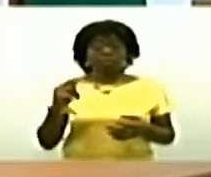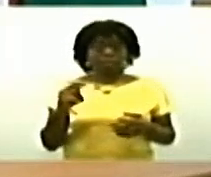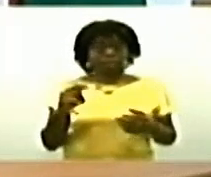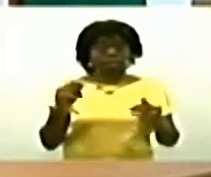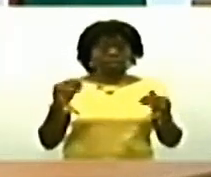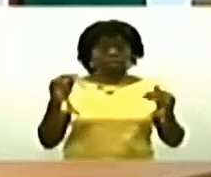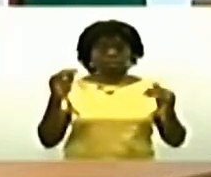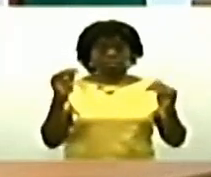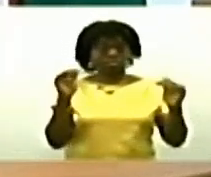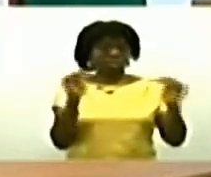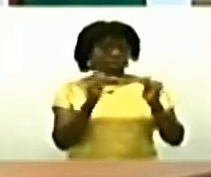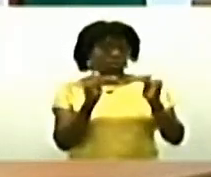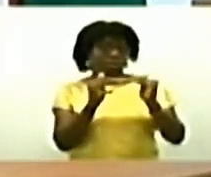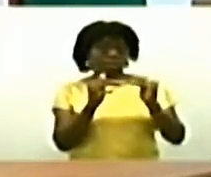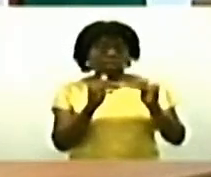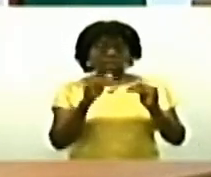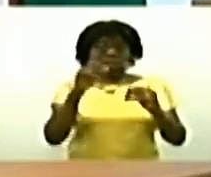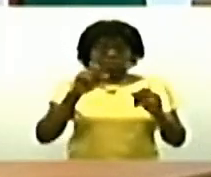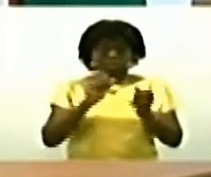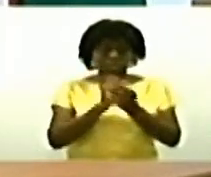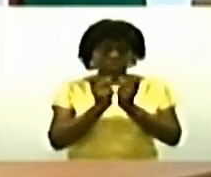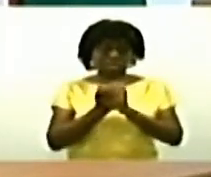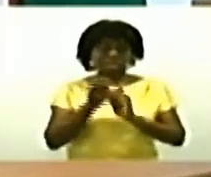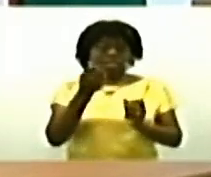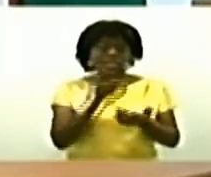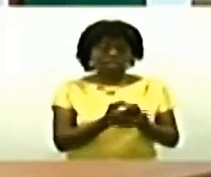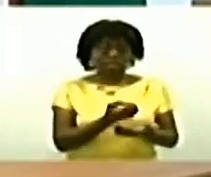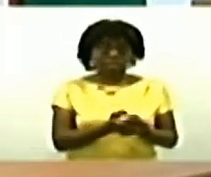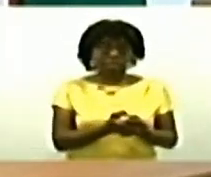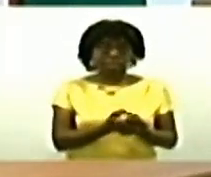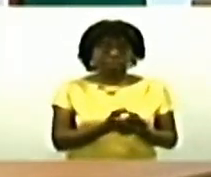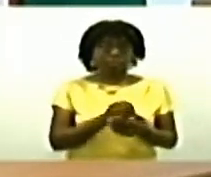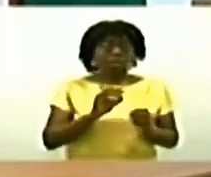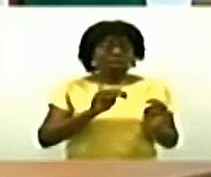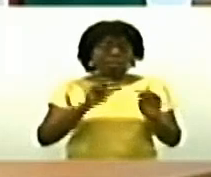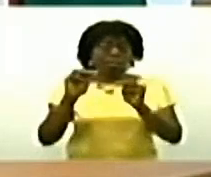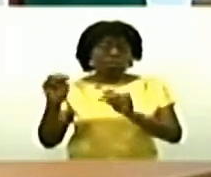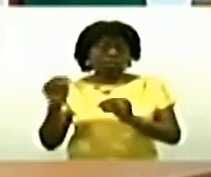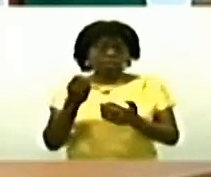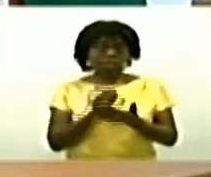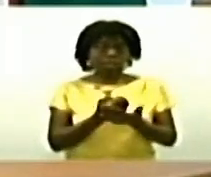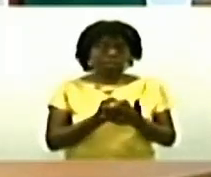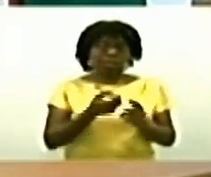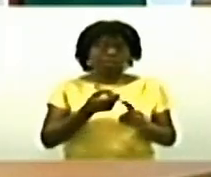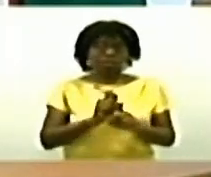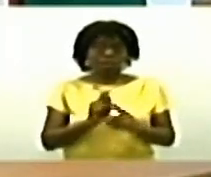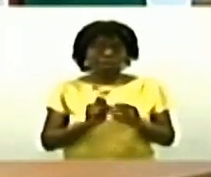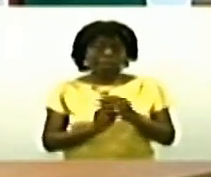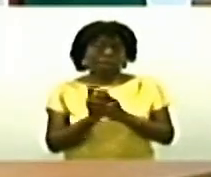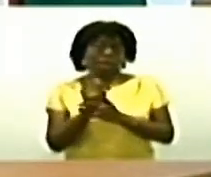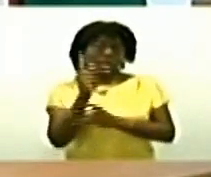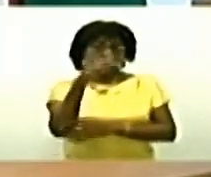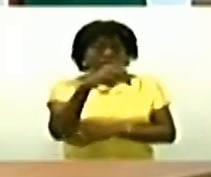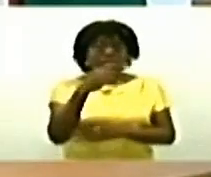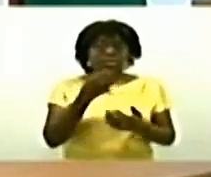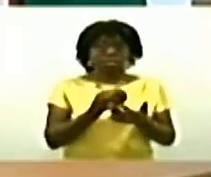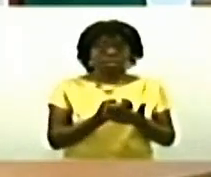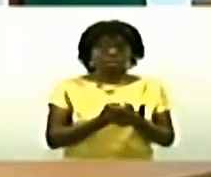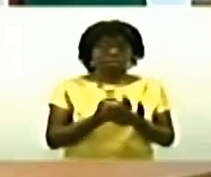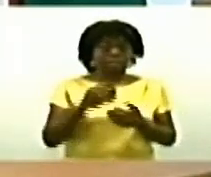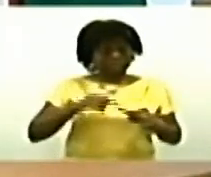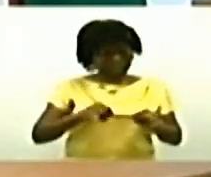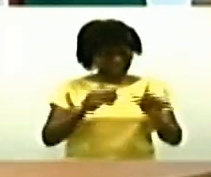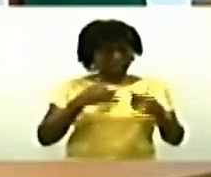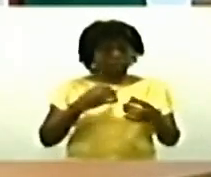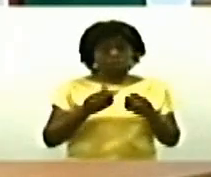equation. We now have to transform the economy. We have to move the economy from a plantation economy. We still have significant relics